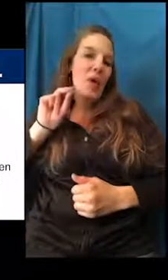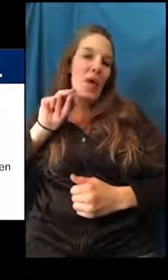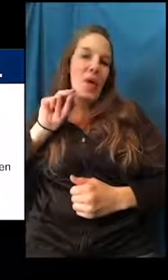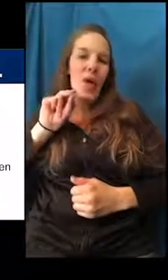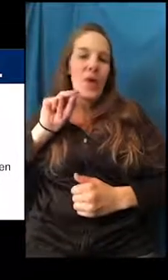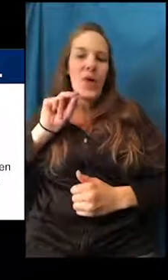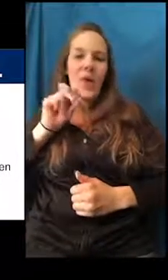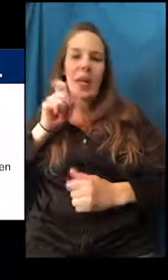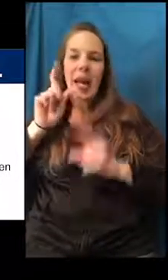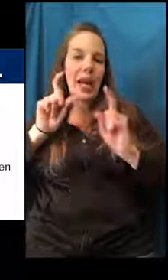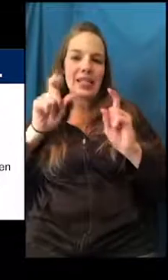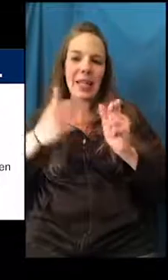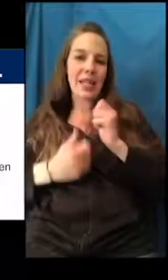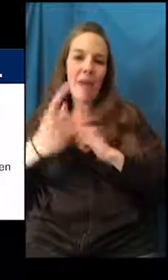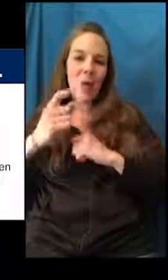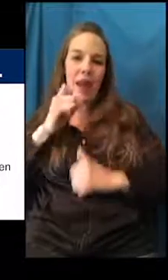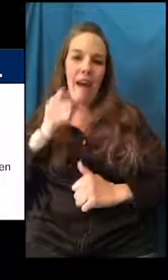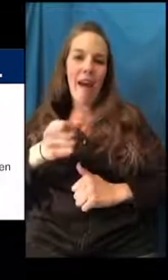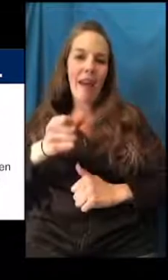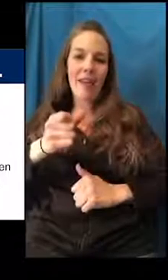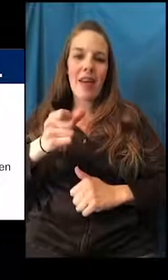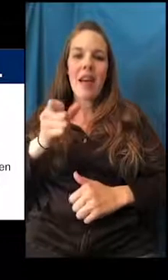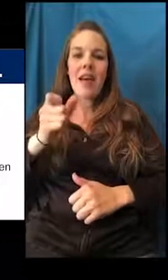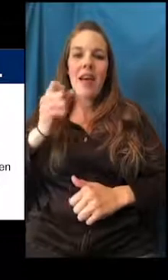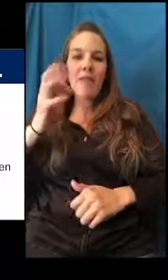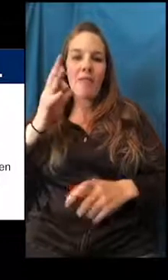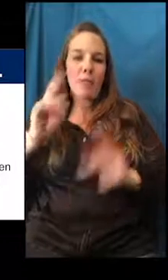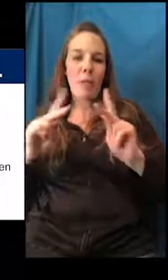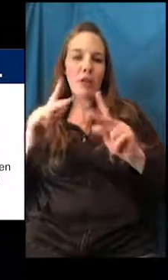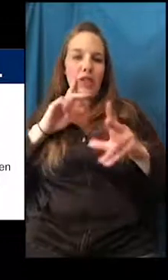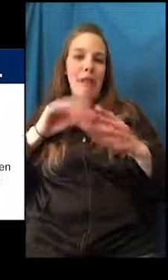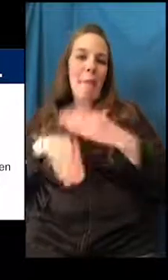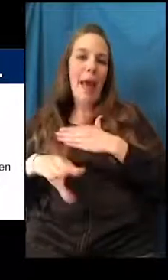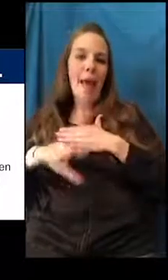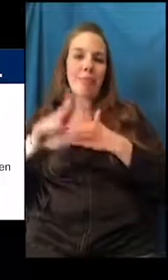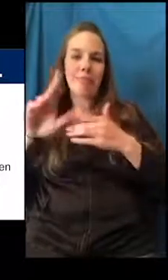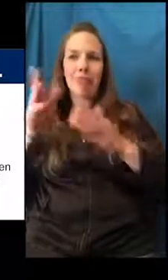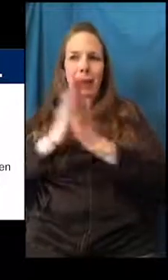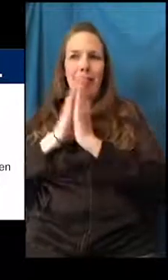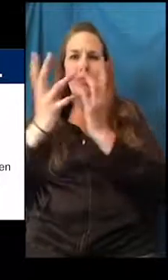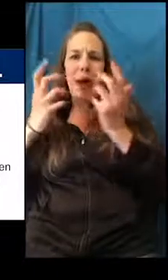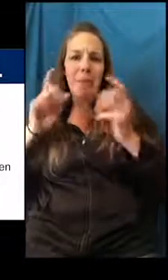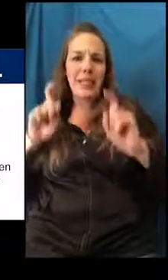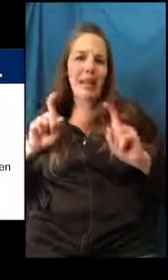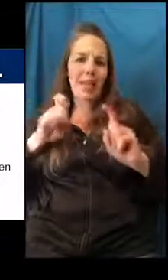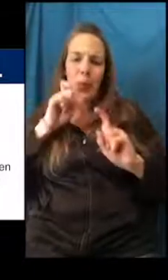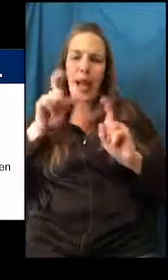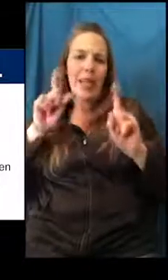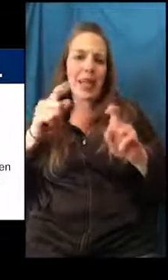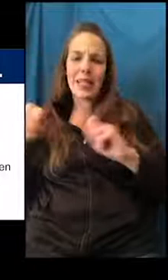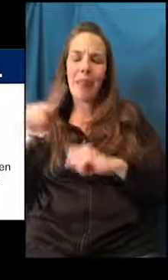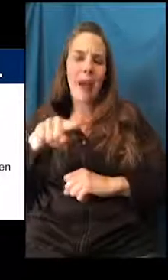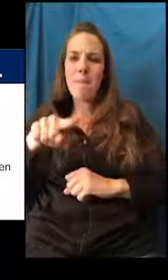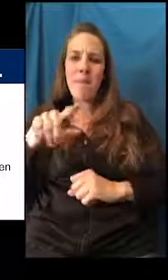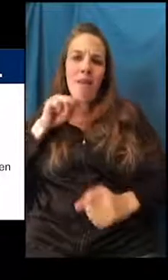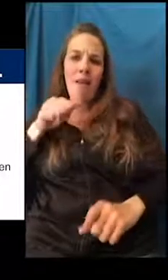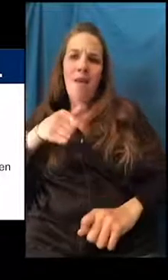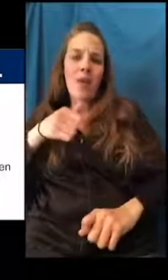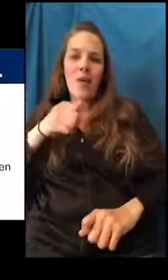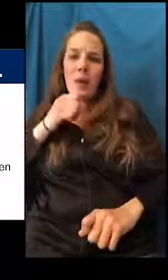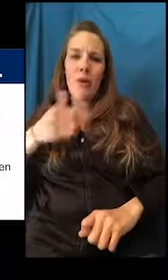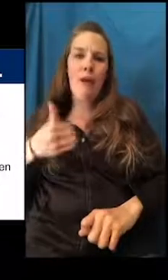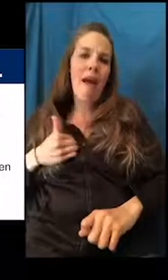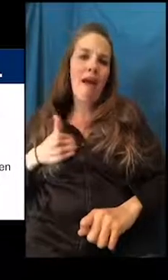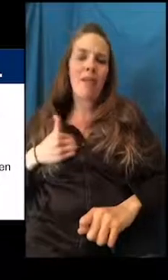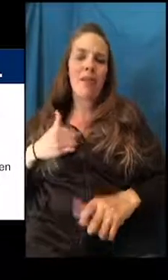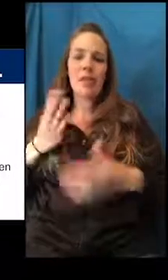testing everybody. If people just come in and request to be tested, we're not testing them. We don't have the